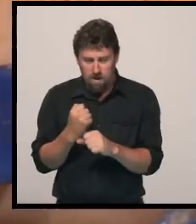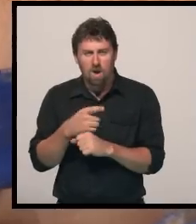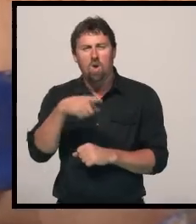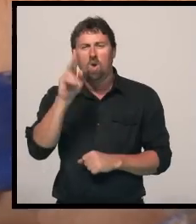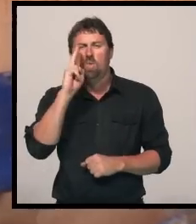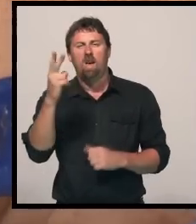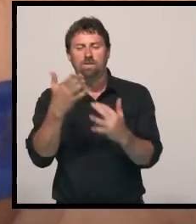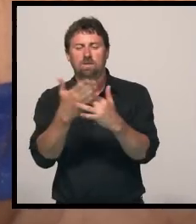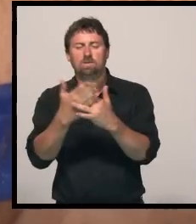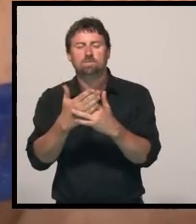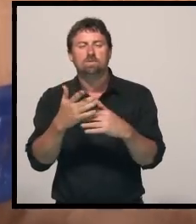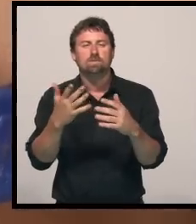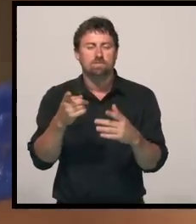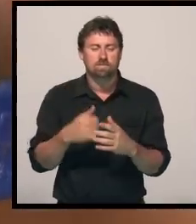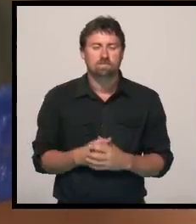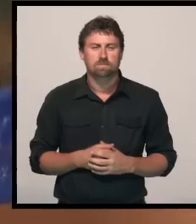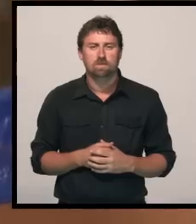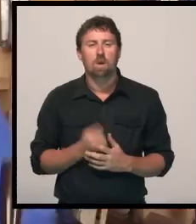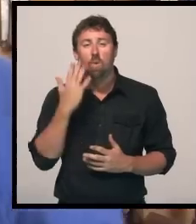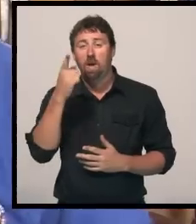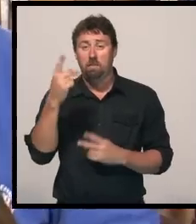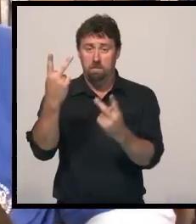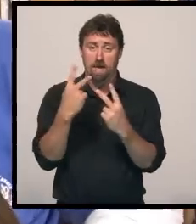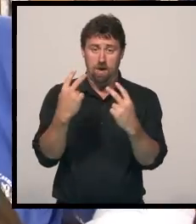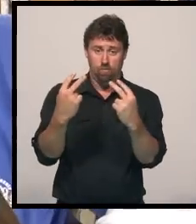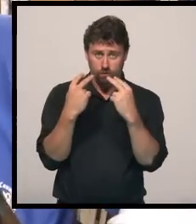break. And then when we come back,